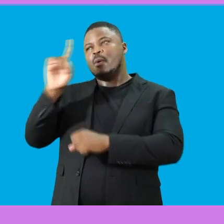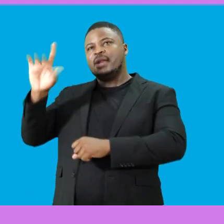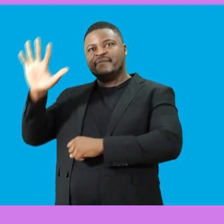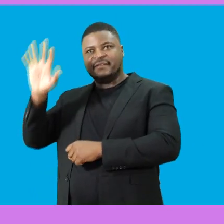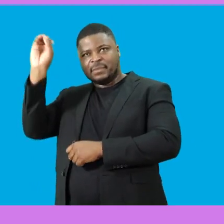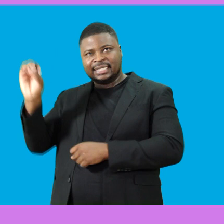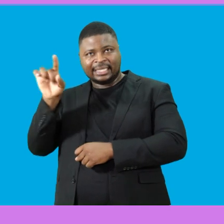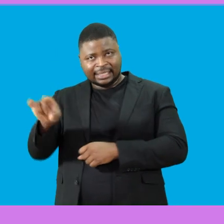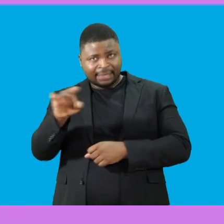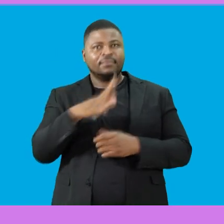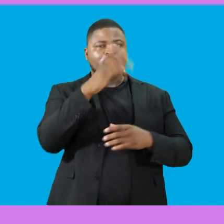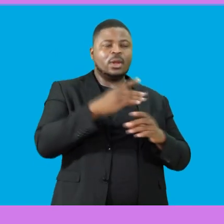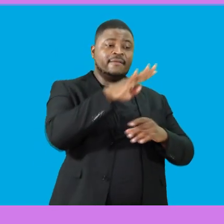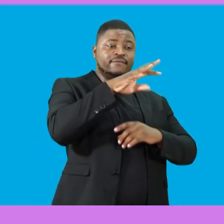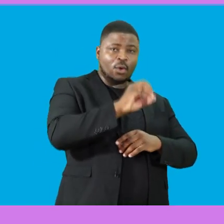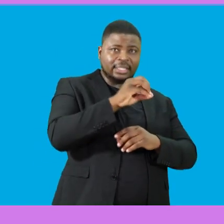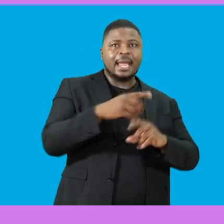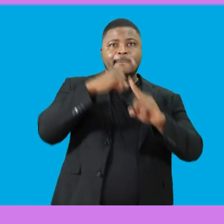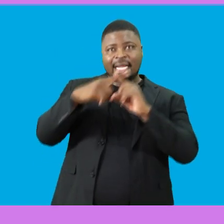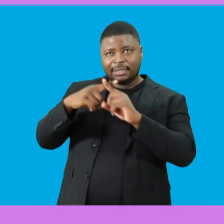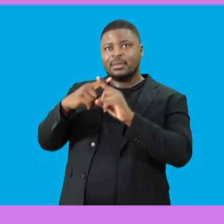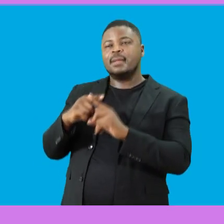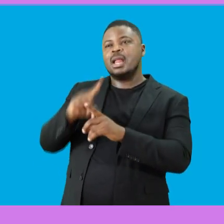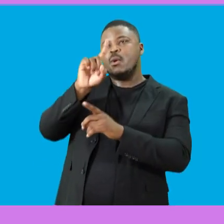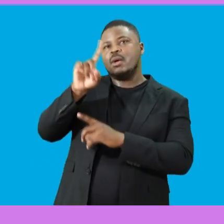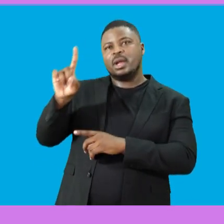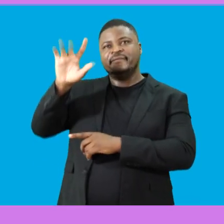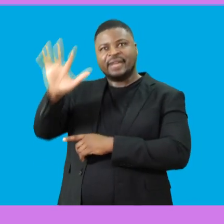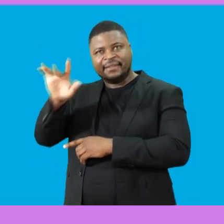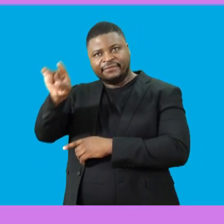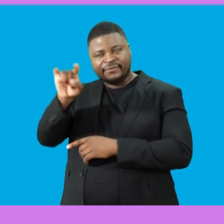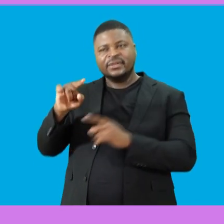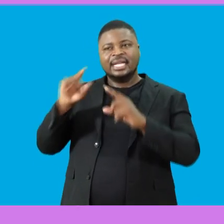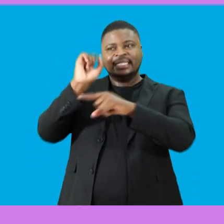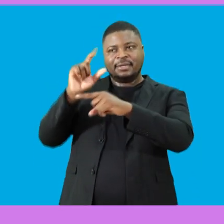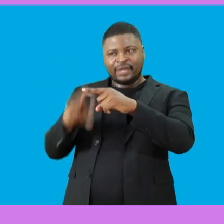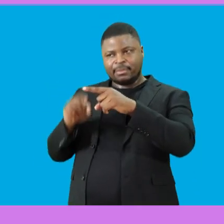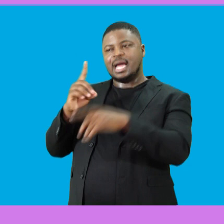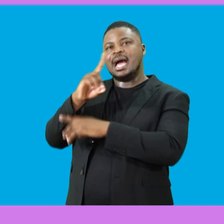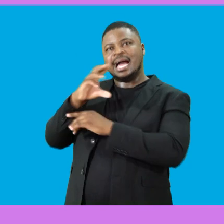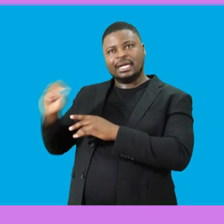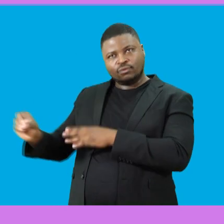percentage. Then how many people will we get in bus trip number 5? We'll say 40